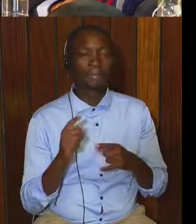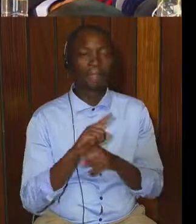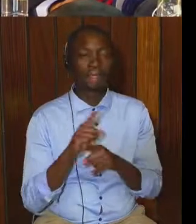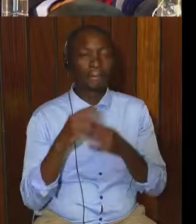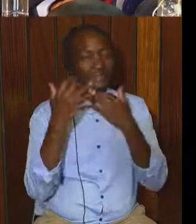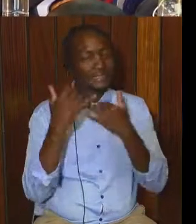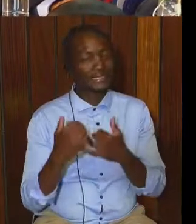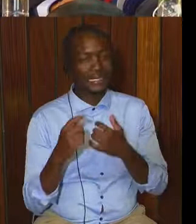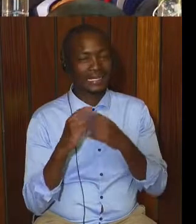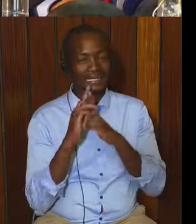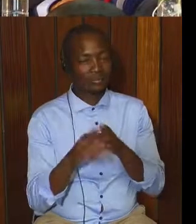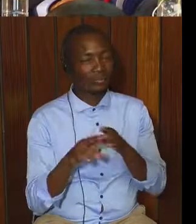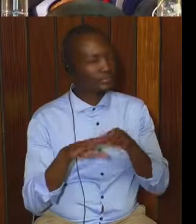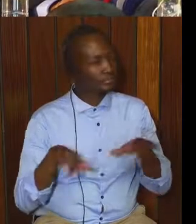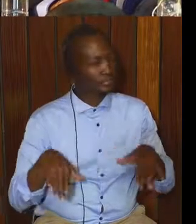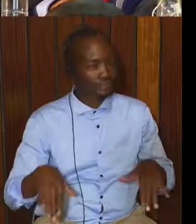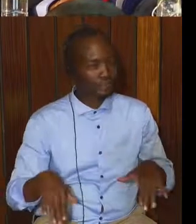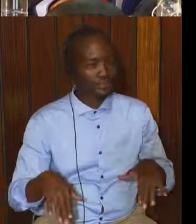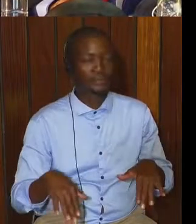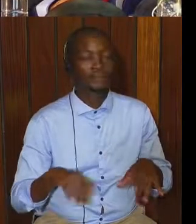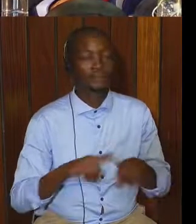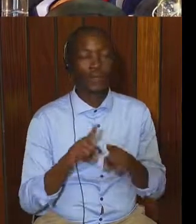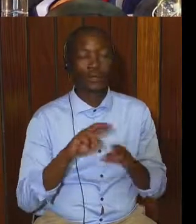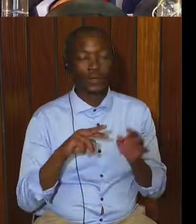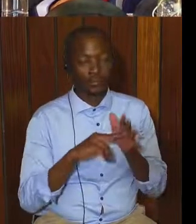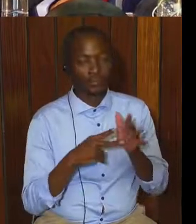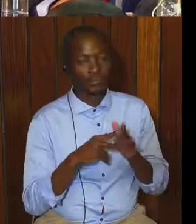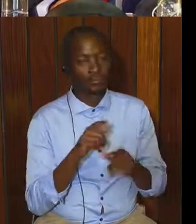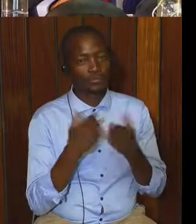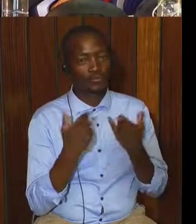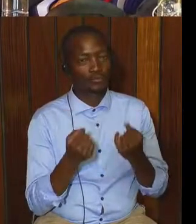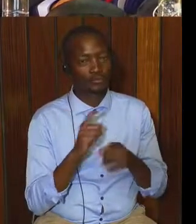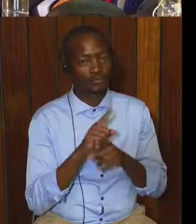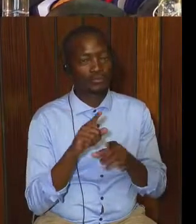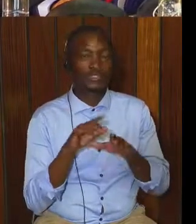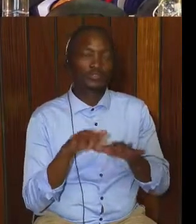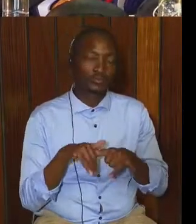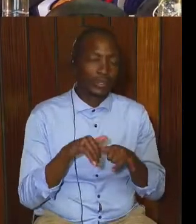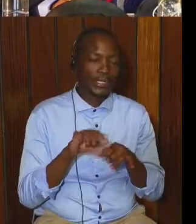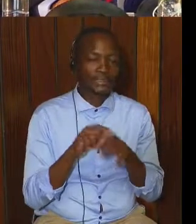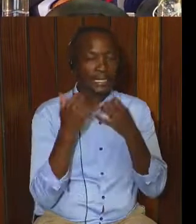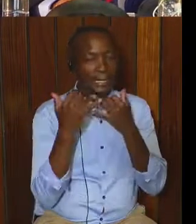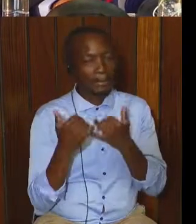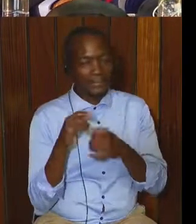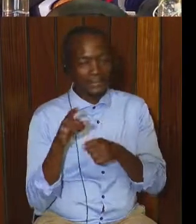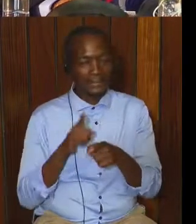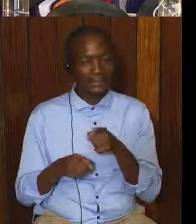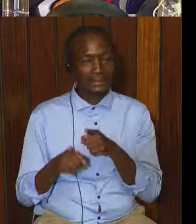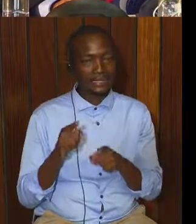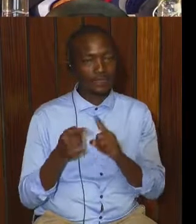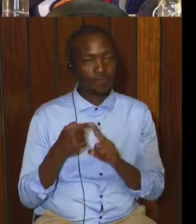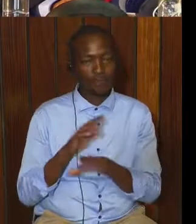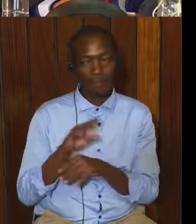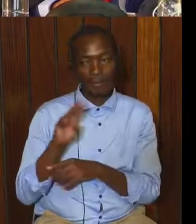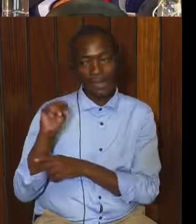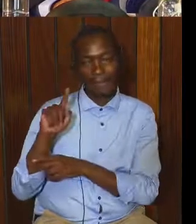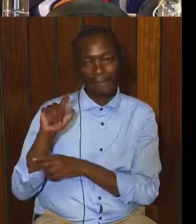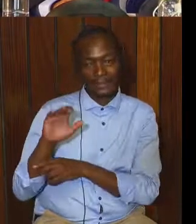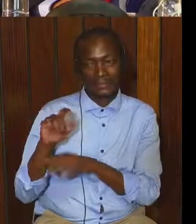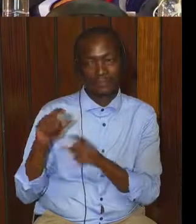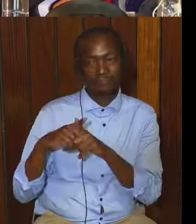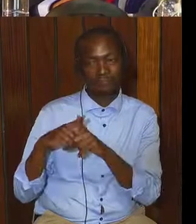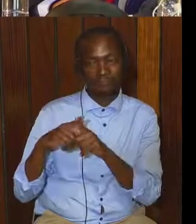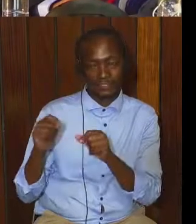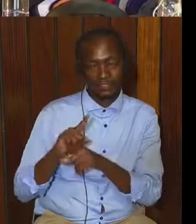not responded yet. What we're planning to do, Chair, wanted to wait just after the budget discussions from the MEC, because